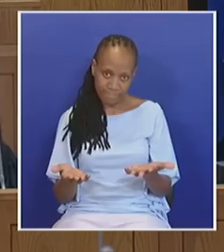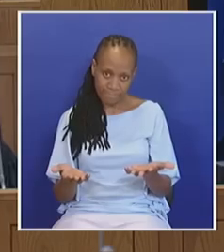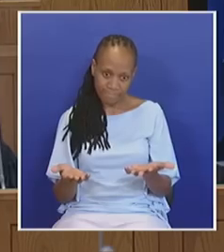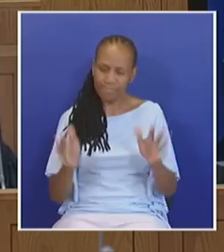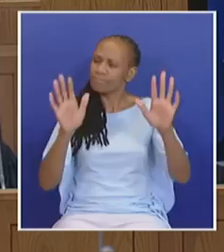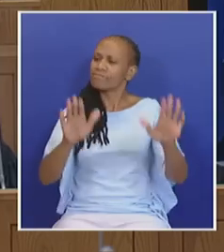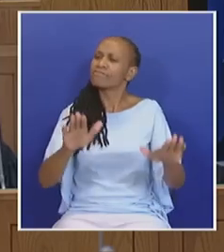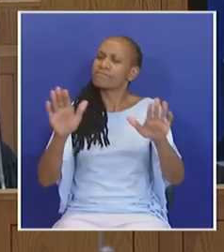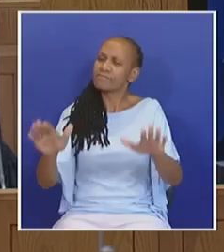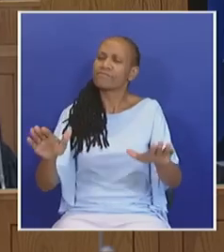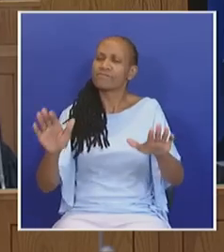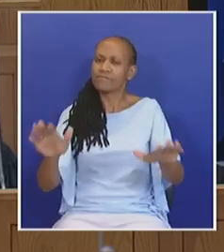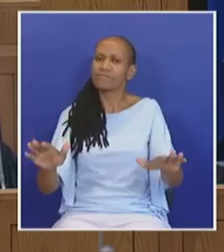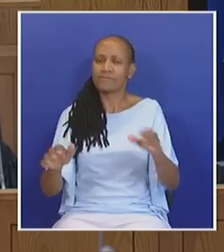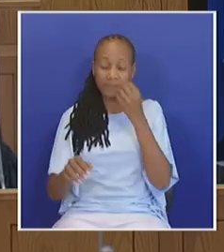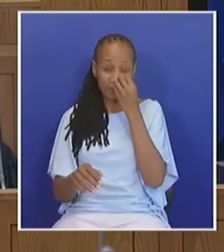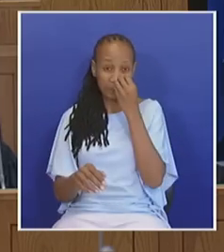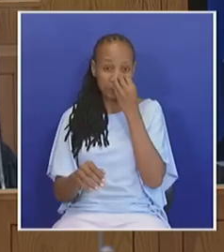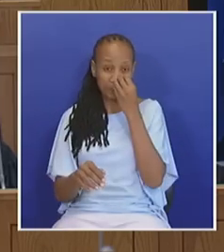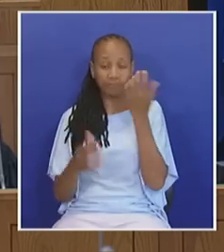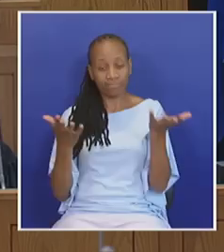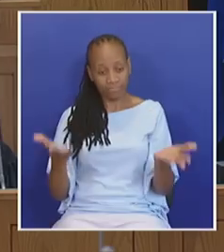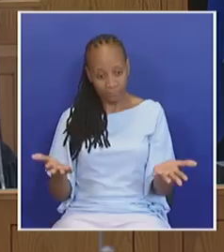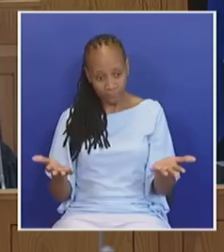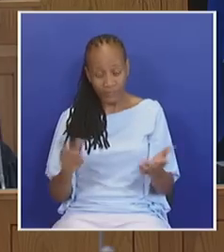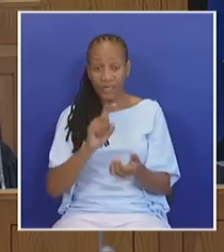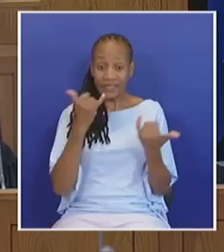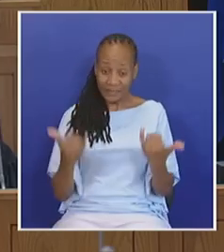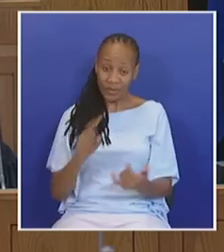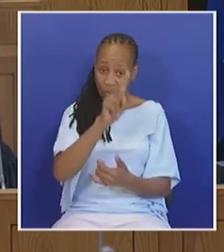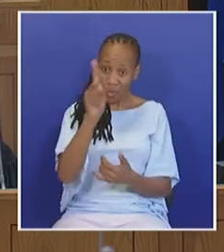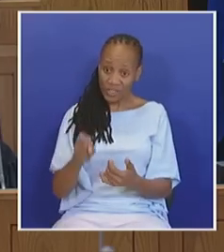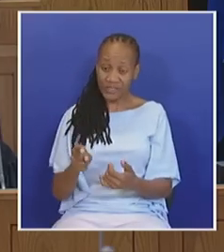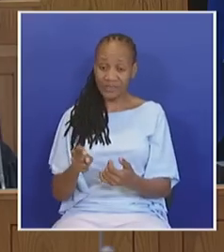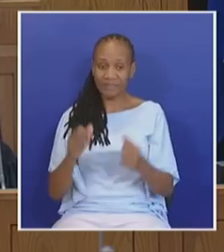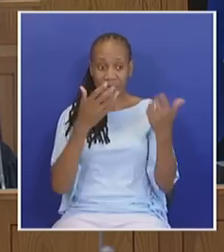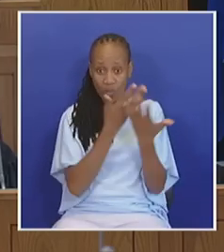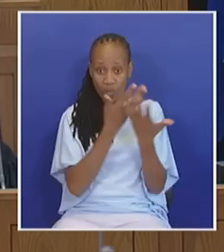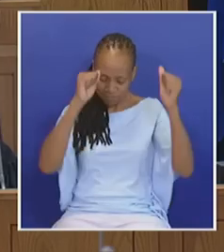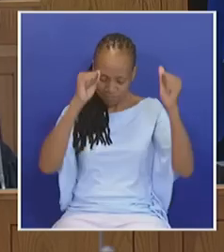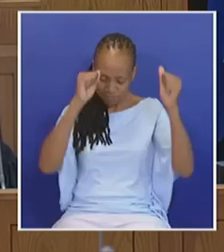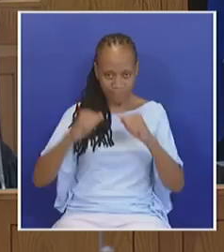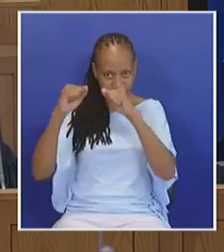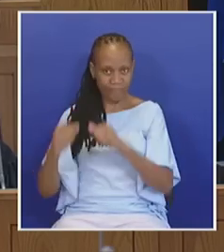order. Therefore, the question has been agreed to.